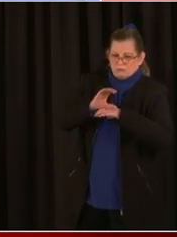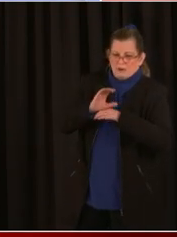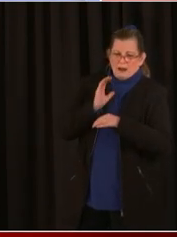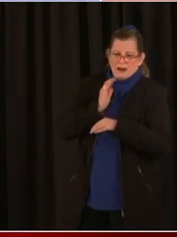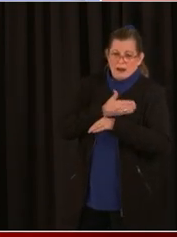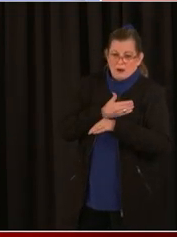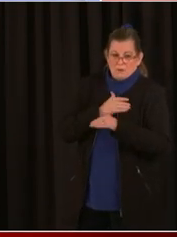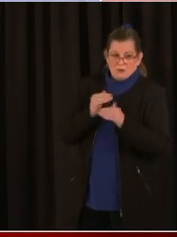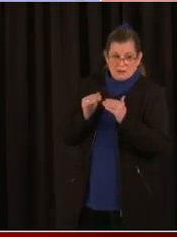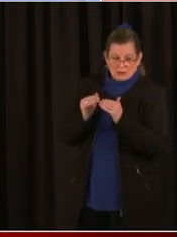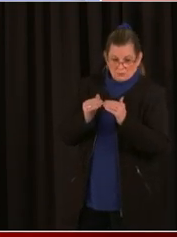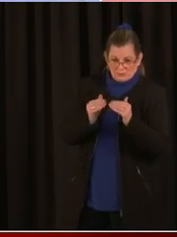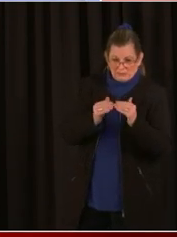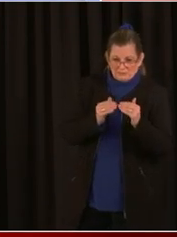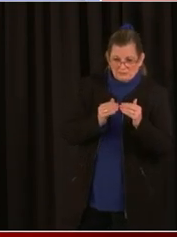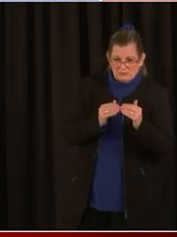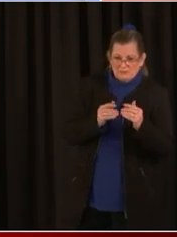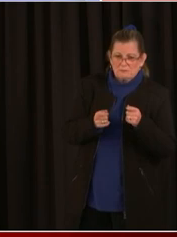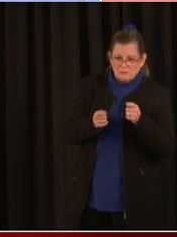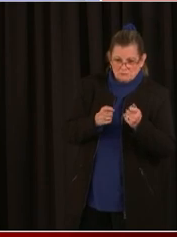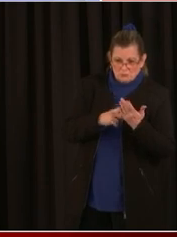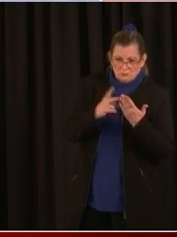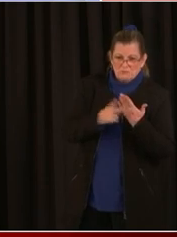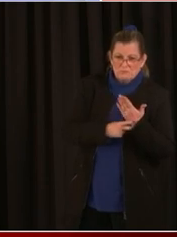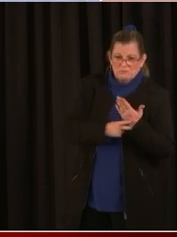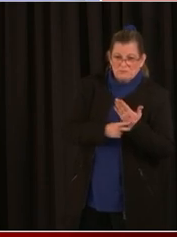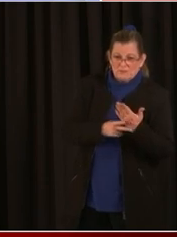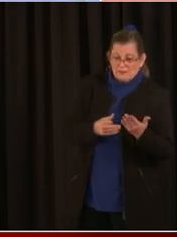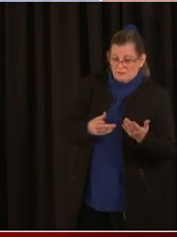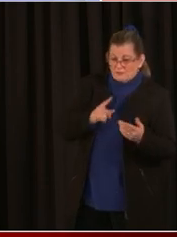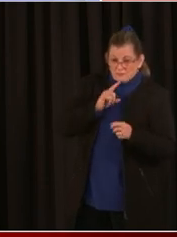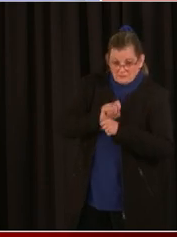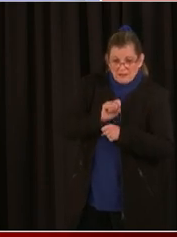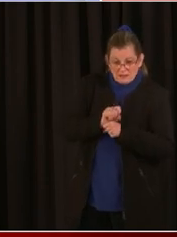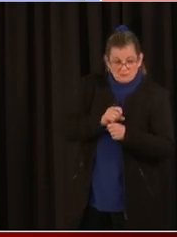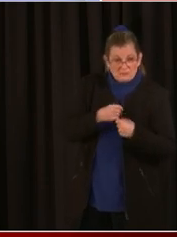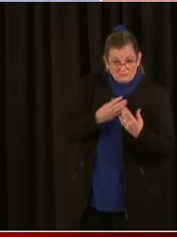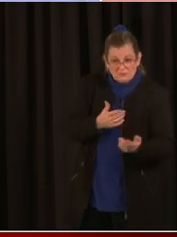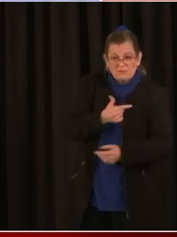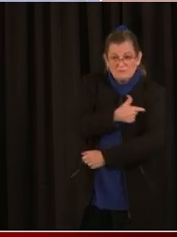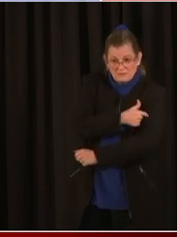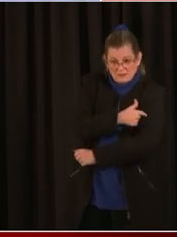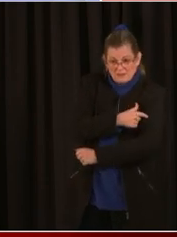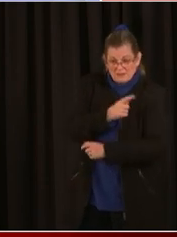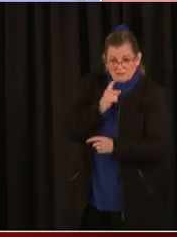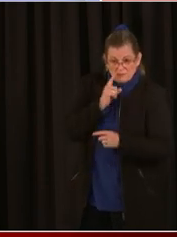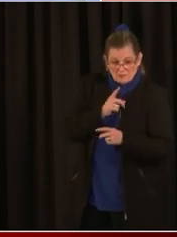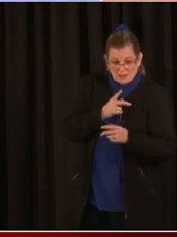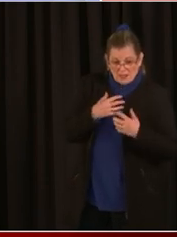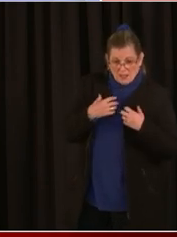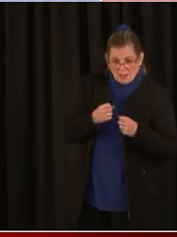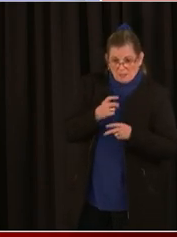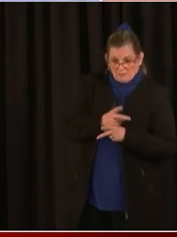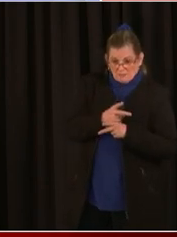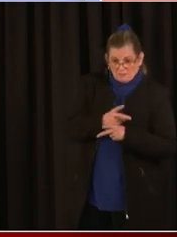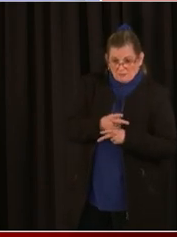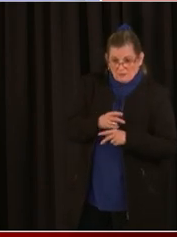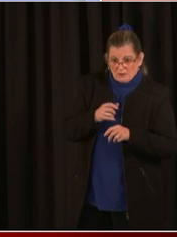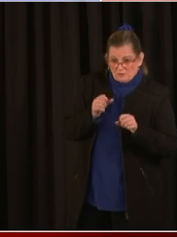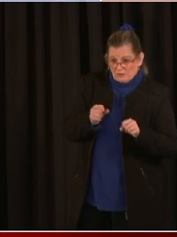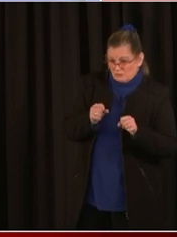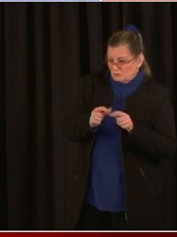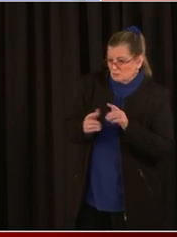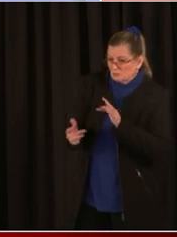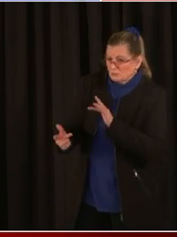distribution program. So the fact that we actually give vaccine to healthcare providers who have an ability to reach the most